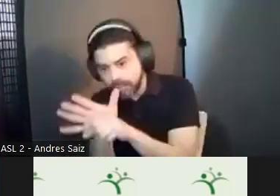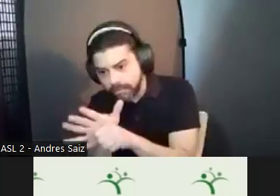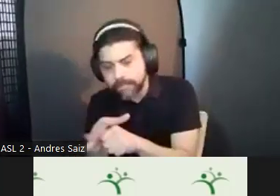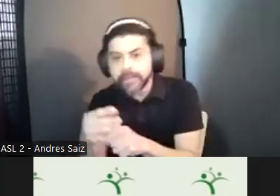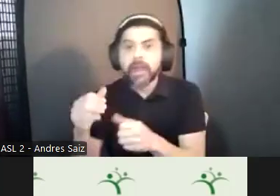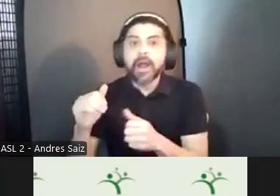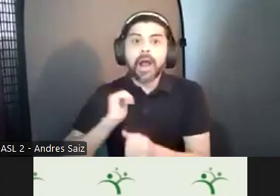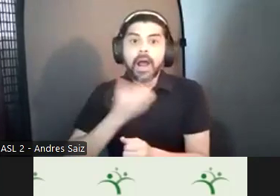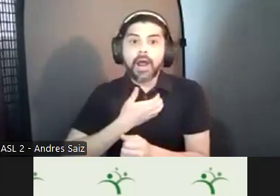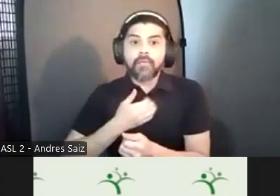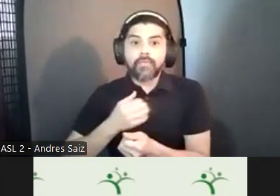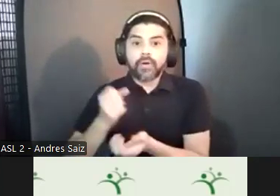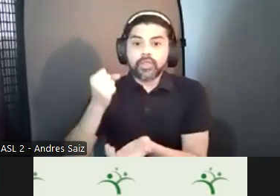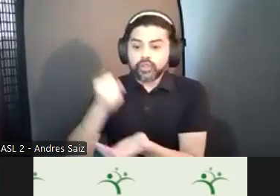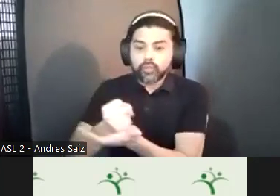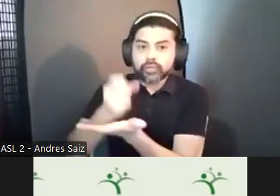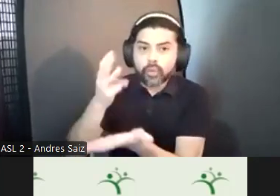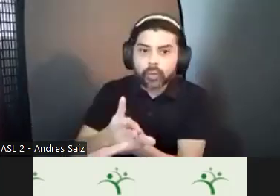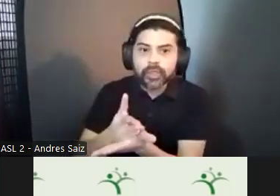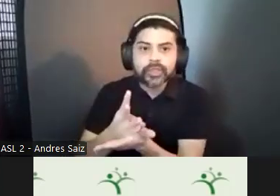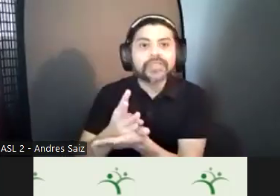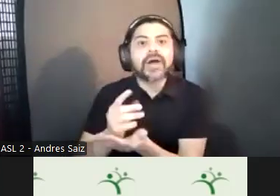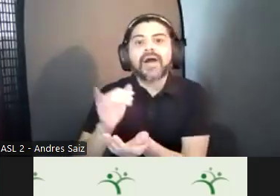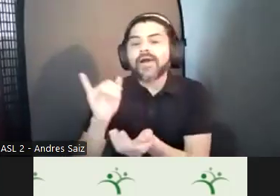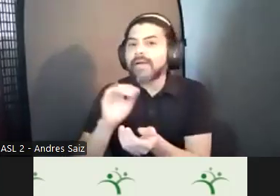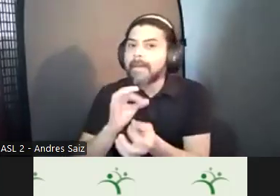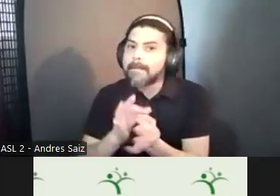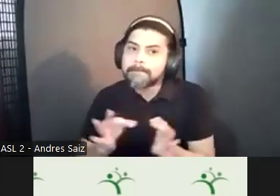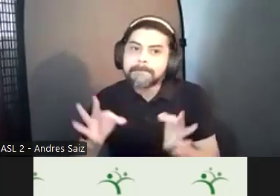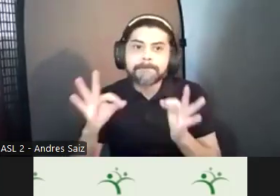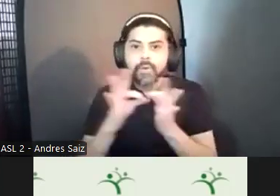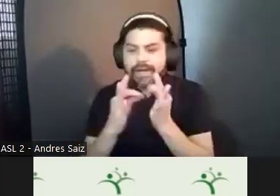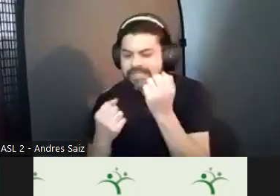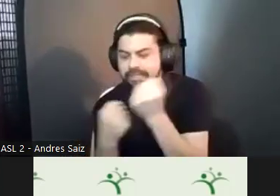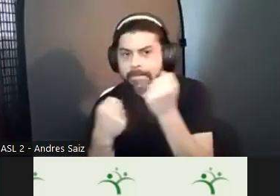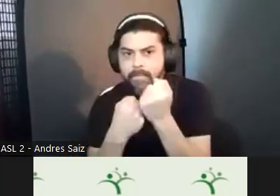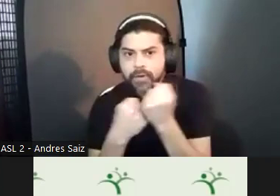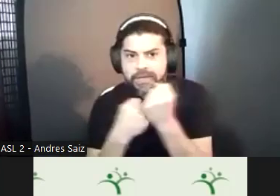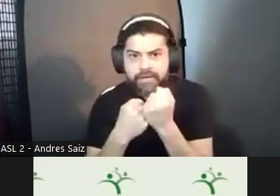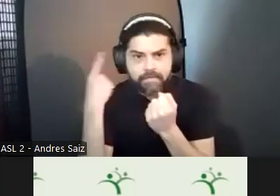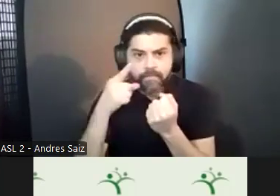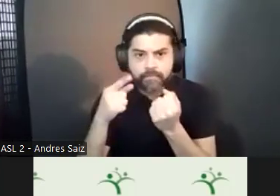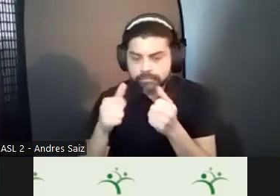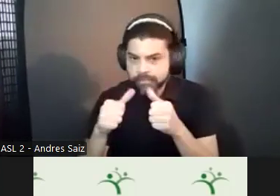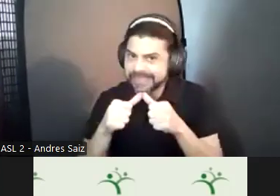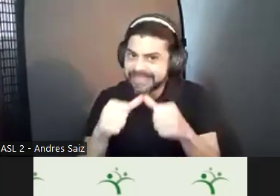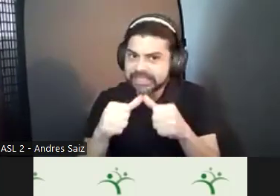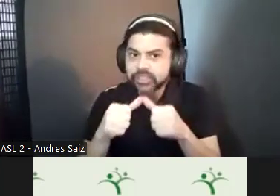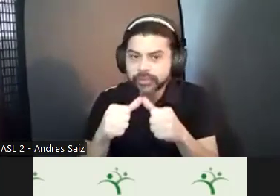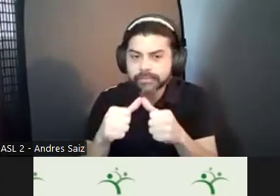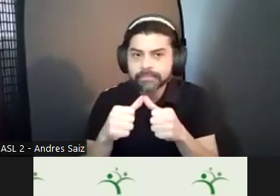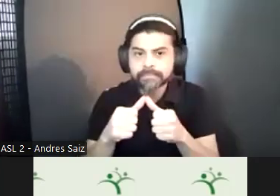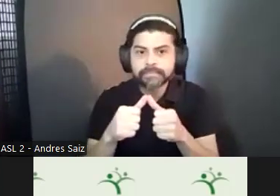are the backbone to keep things running. And so just wanted to underscore and uplift the workforce. Thank you so much. Thank you so much.